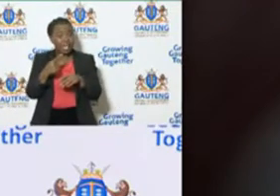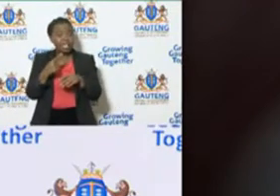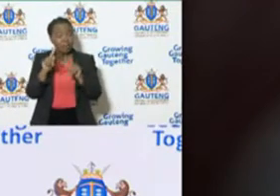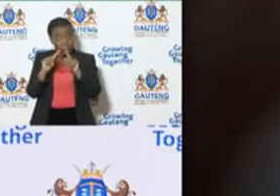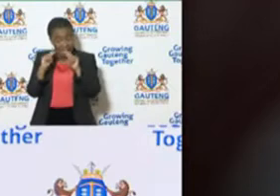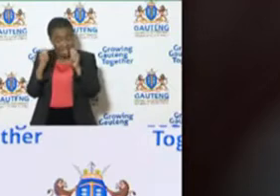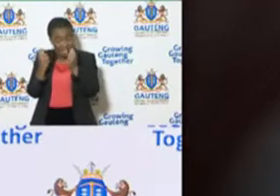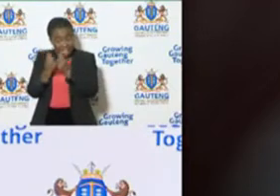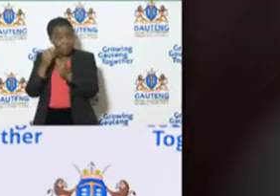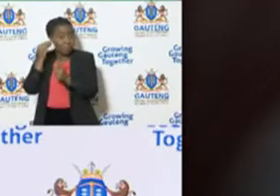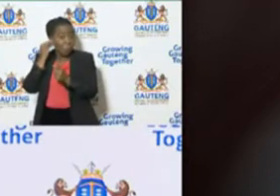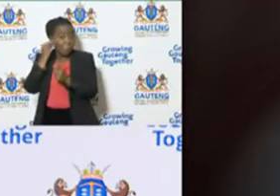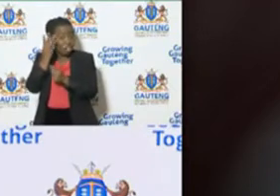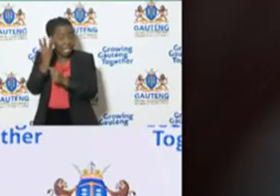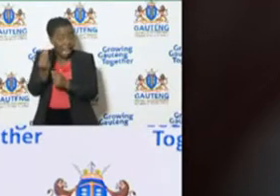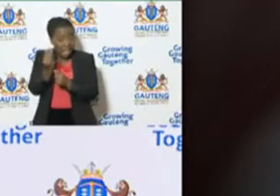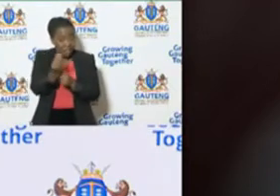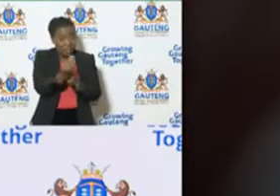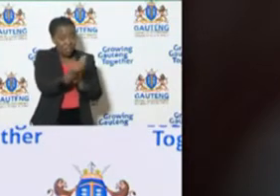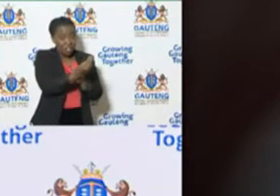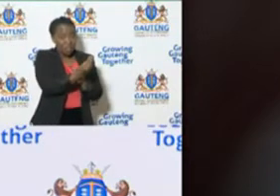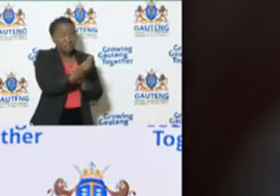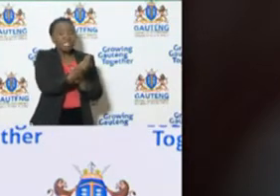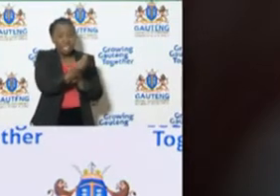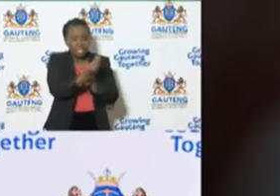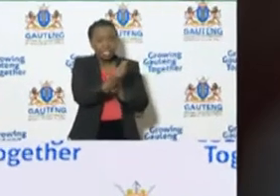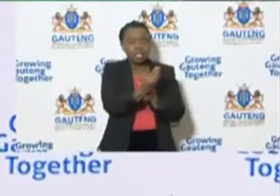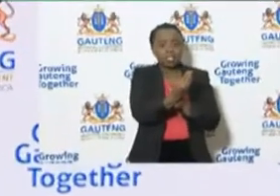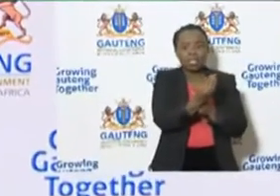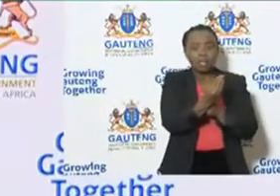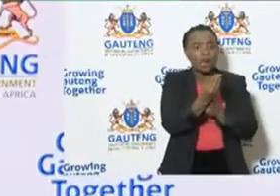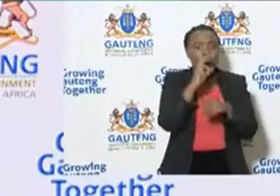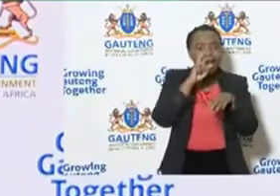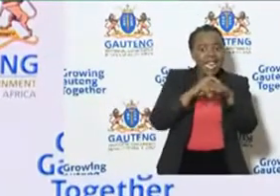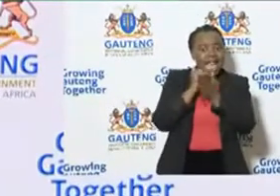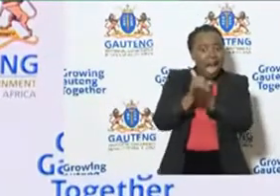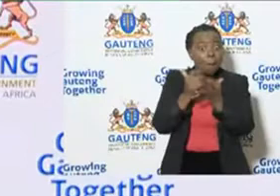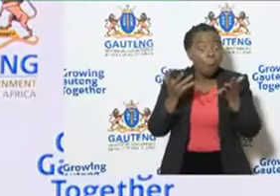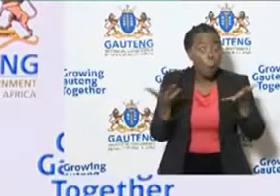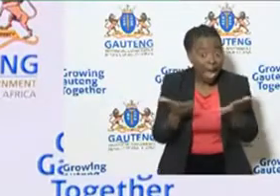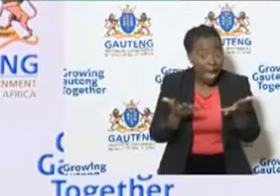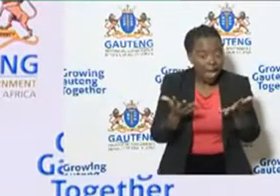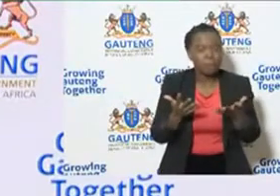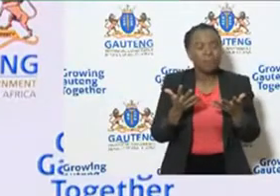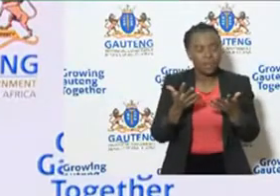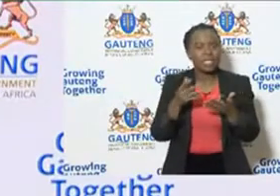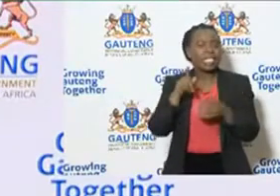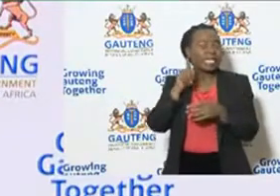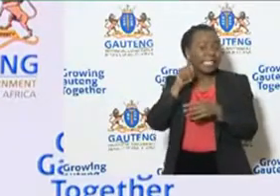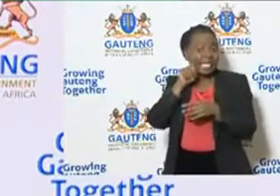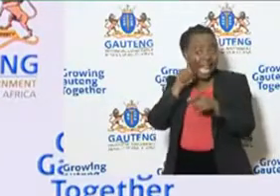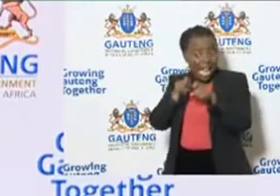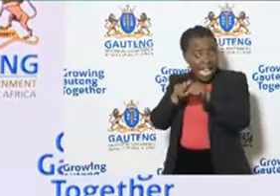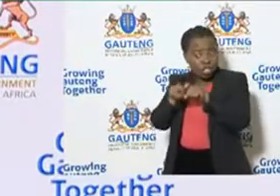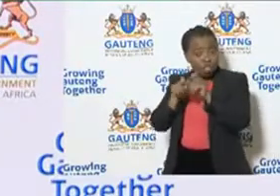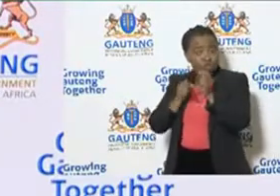have information about where to intervene, to inform our testing strategy, to